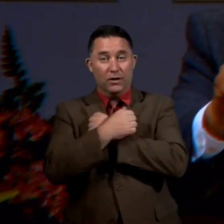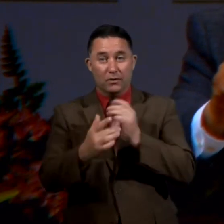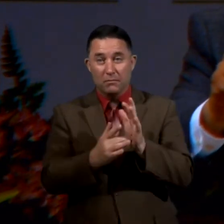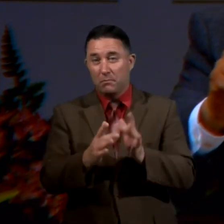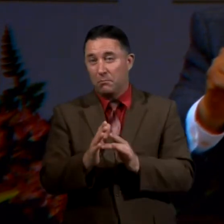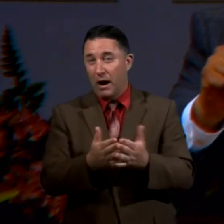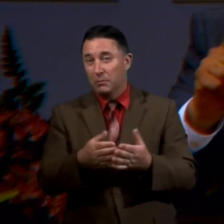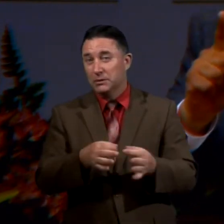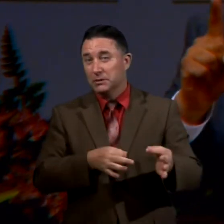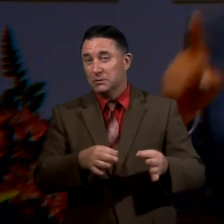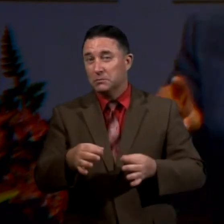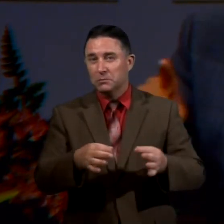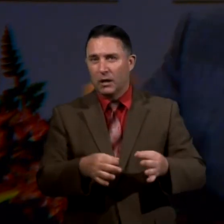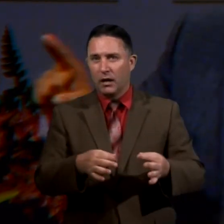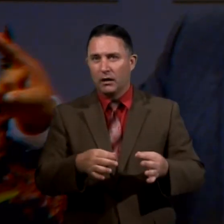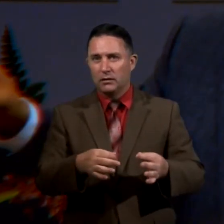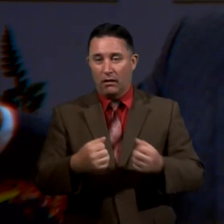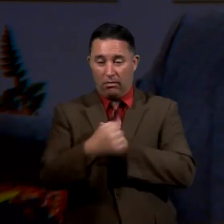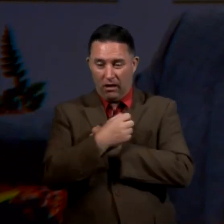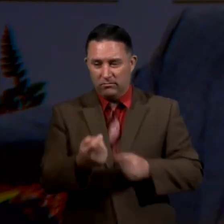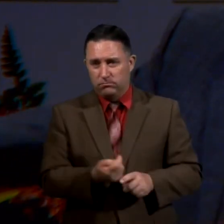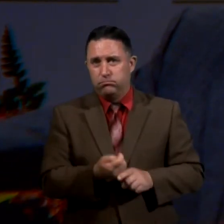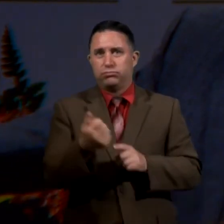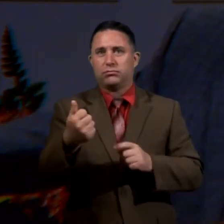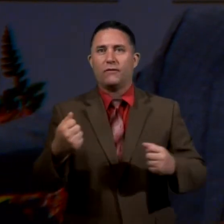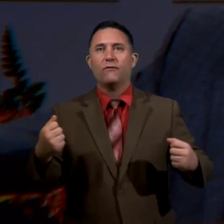says, that casteth out fear.